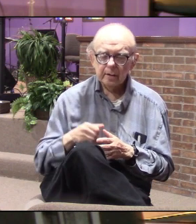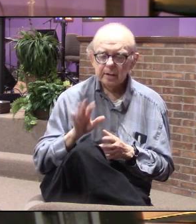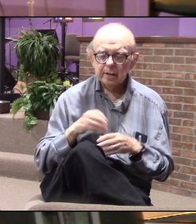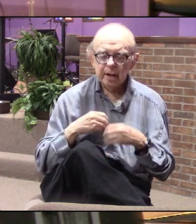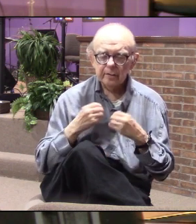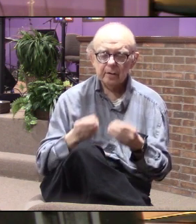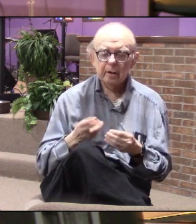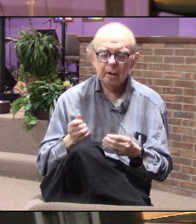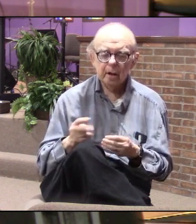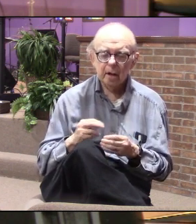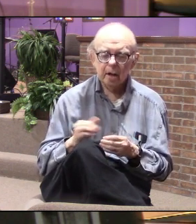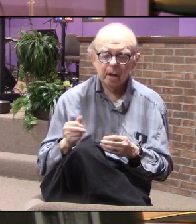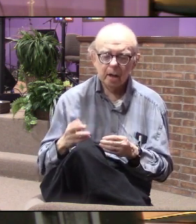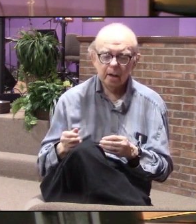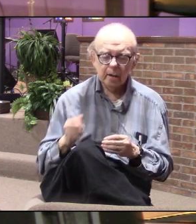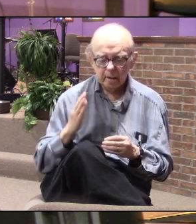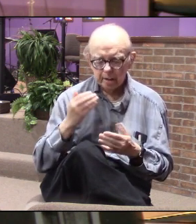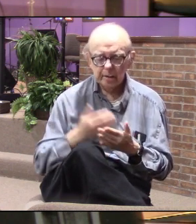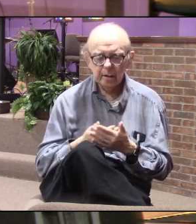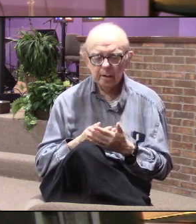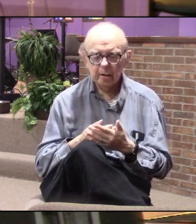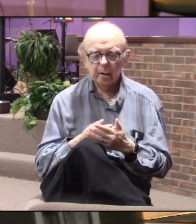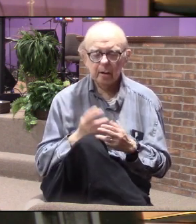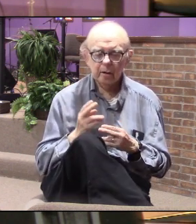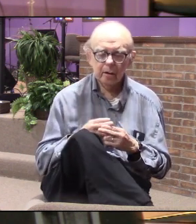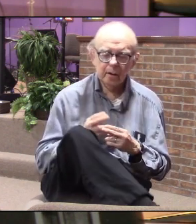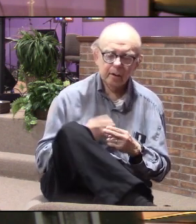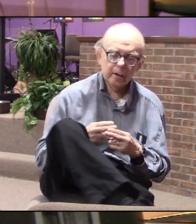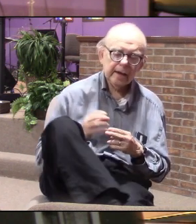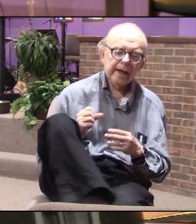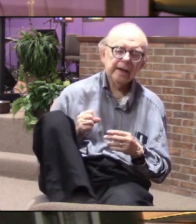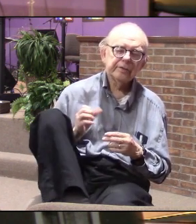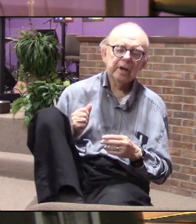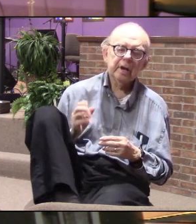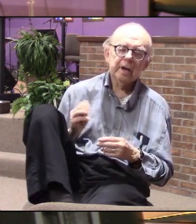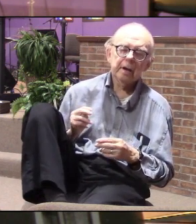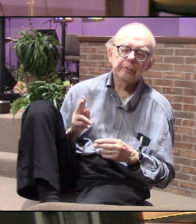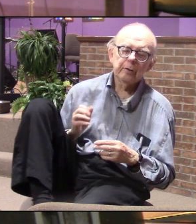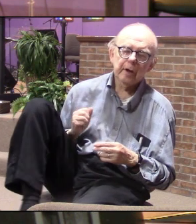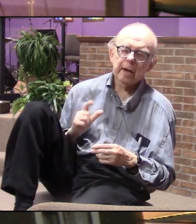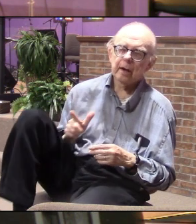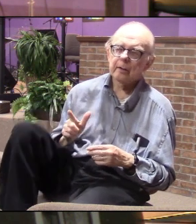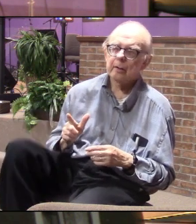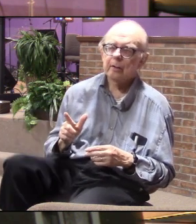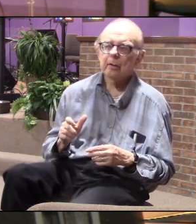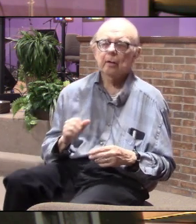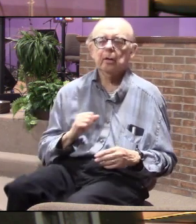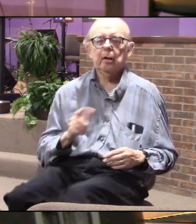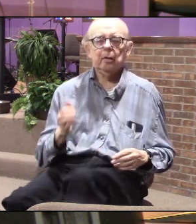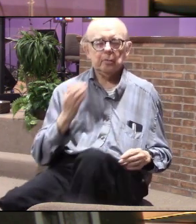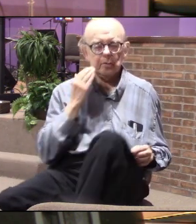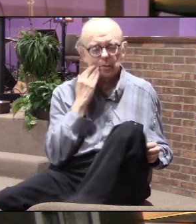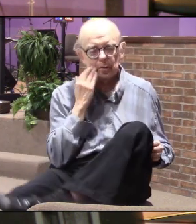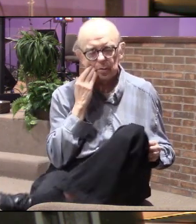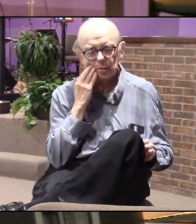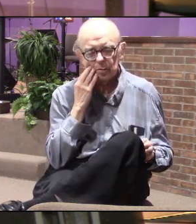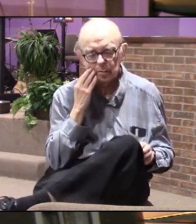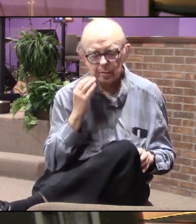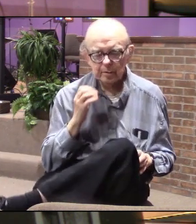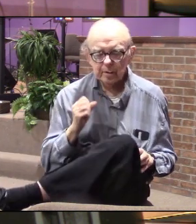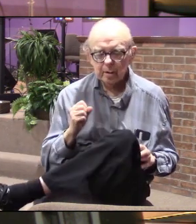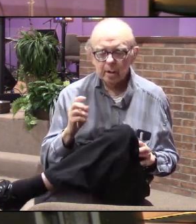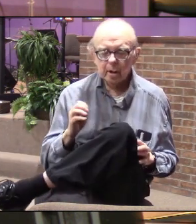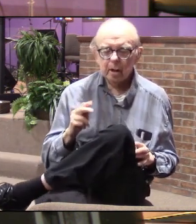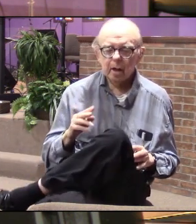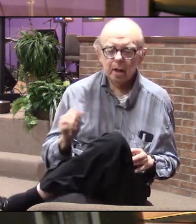gave Hannah a son, and his name was called Samuel. And we all know Samuel well